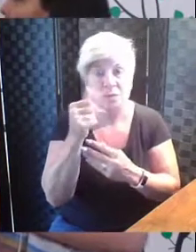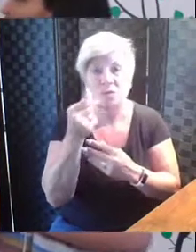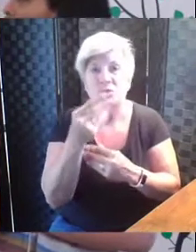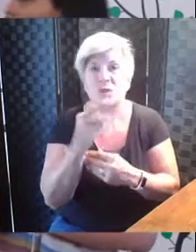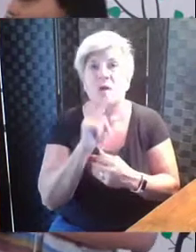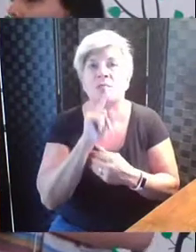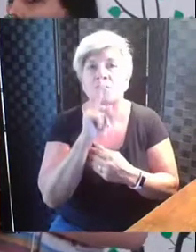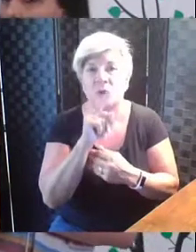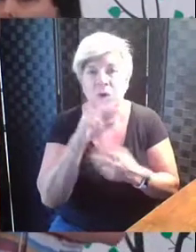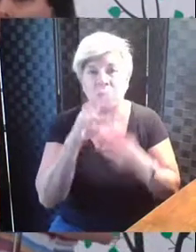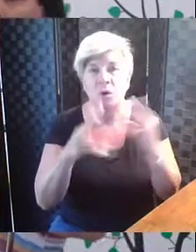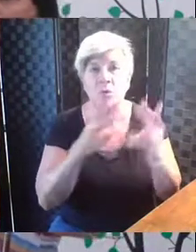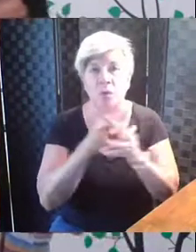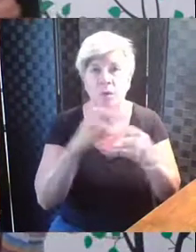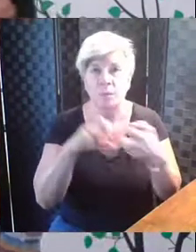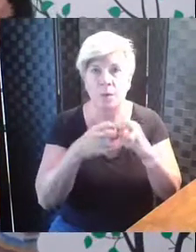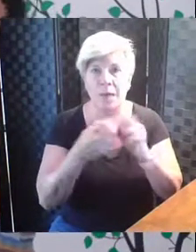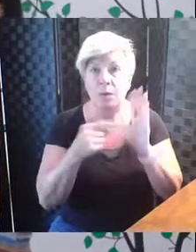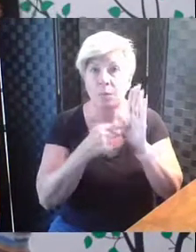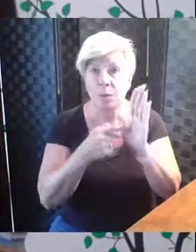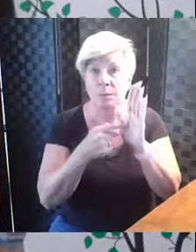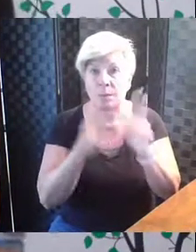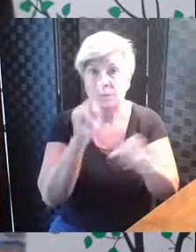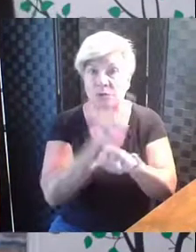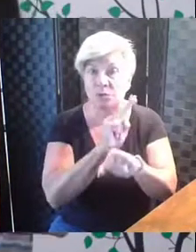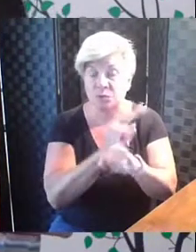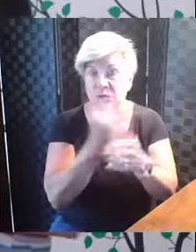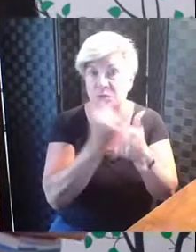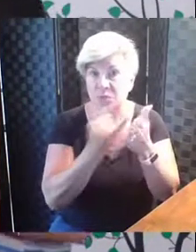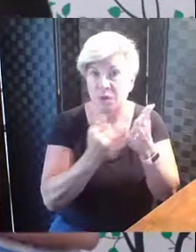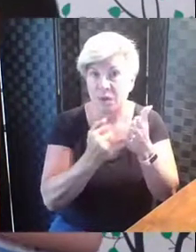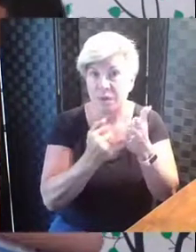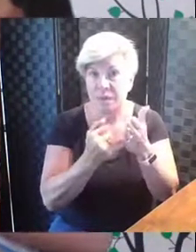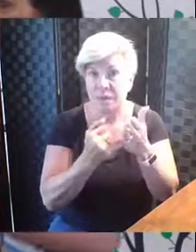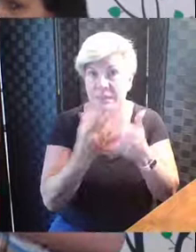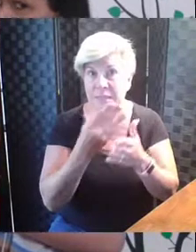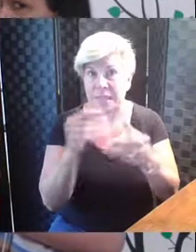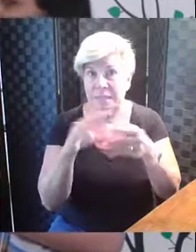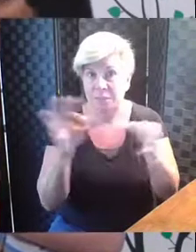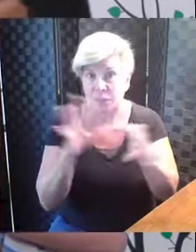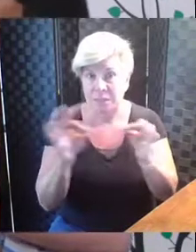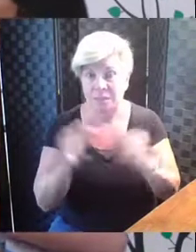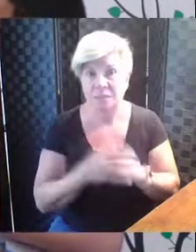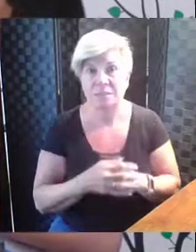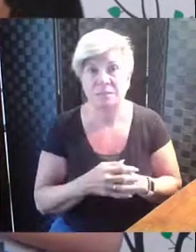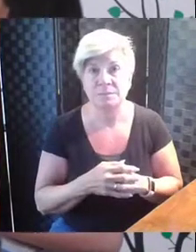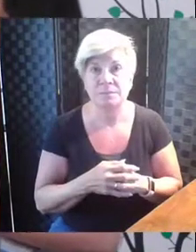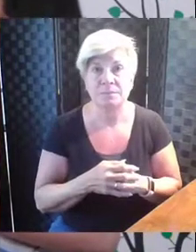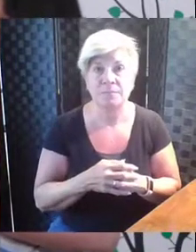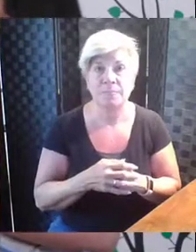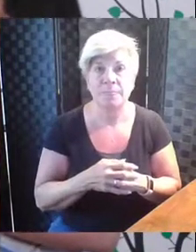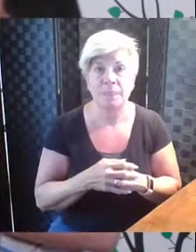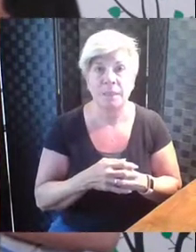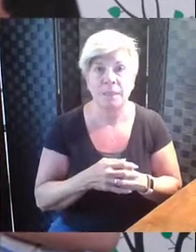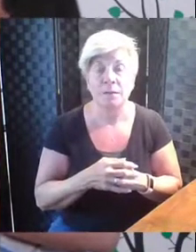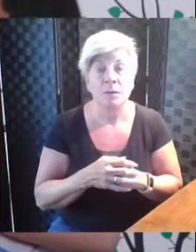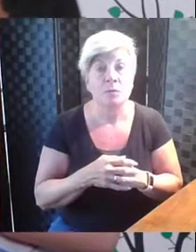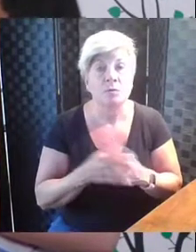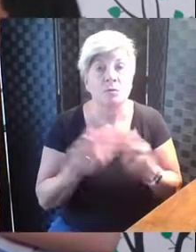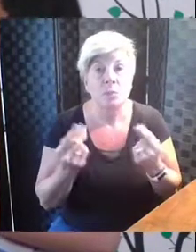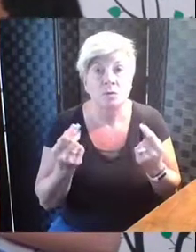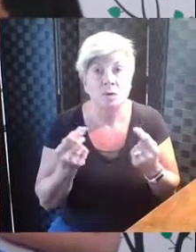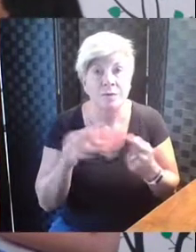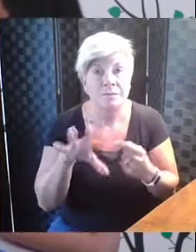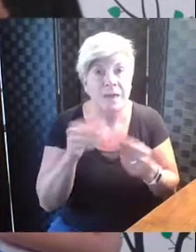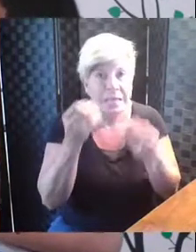problems, and I can represent my answer using drawings or models and equations. So we're going to be able to do that today